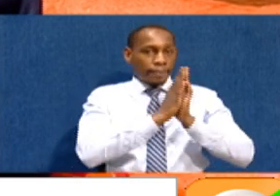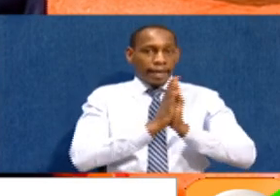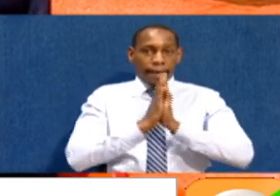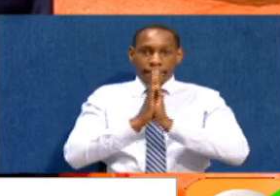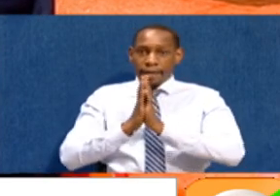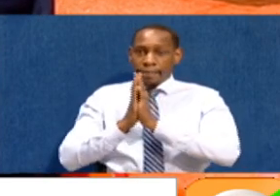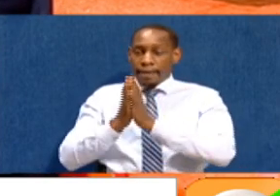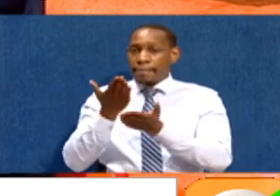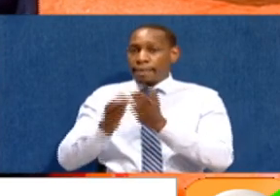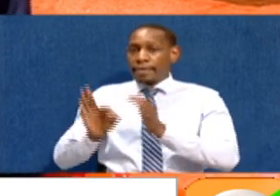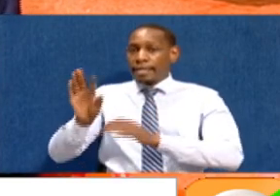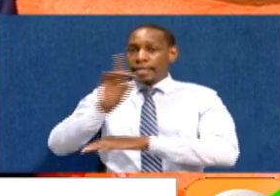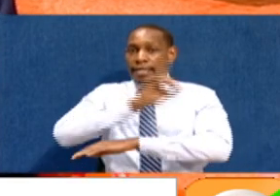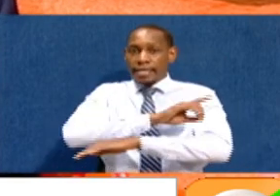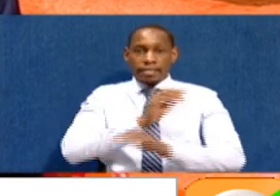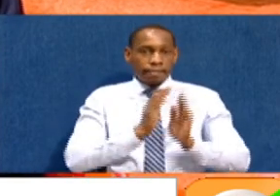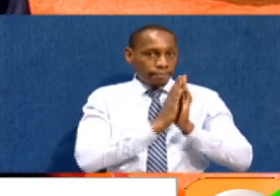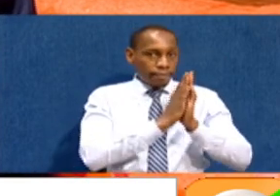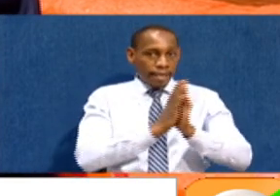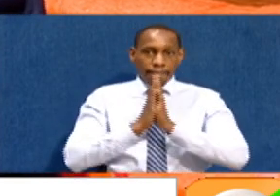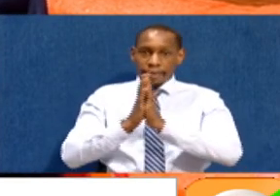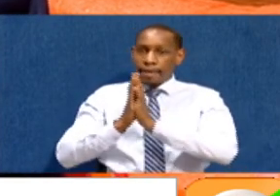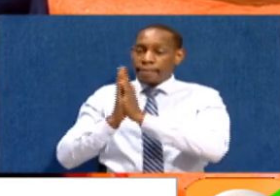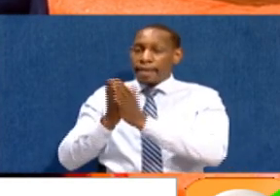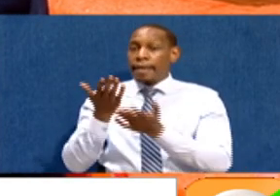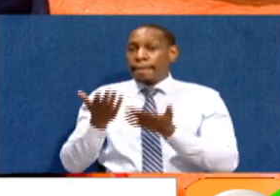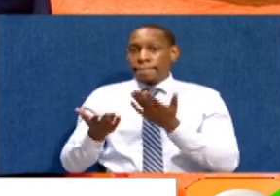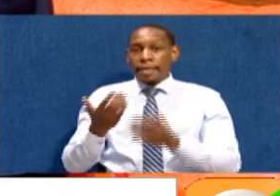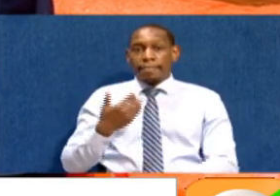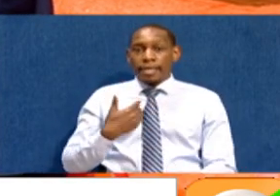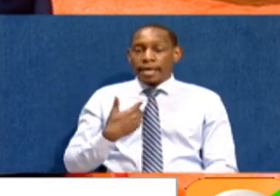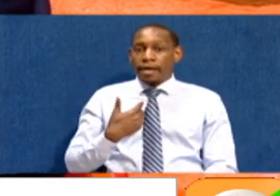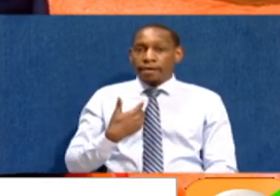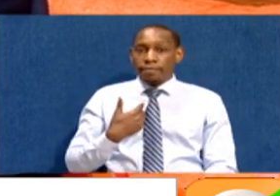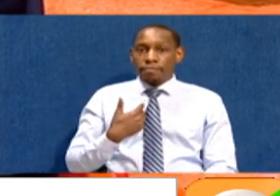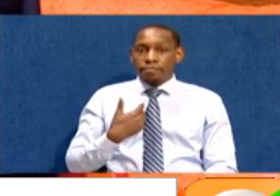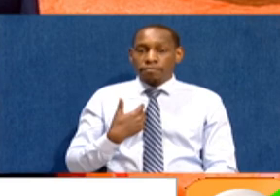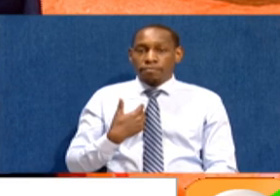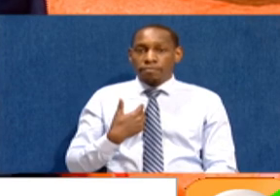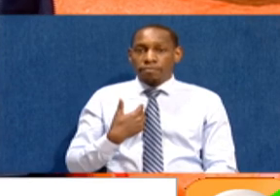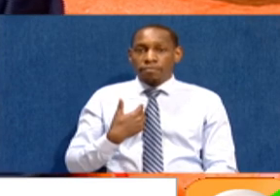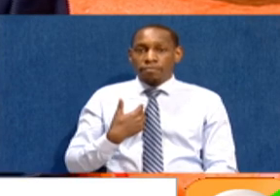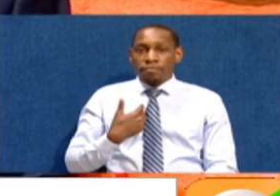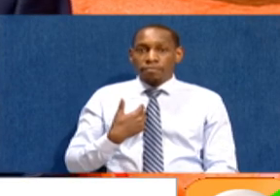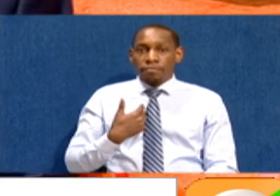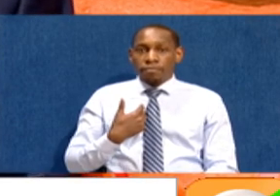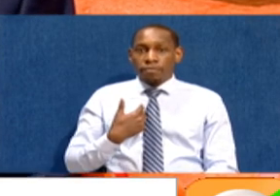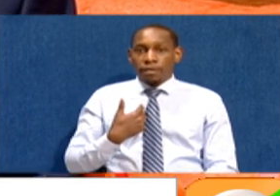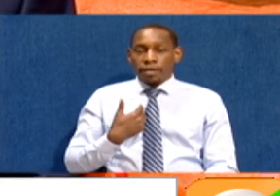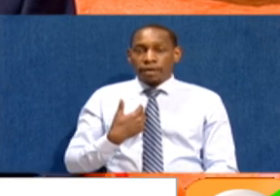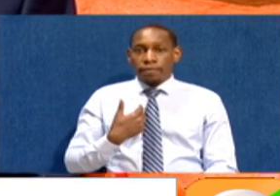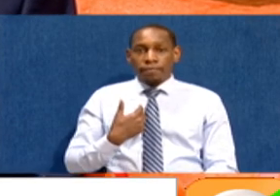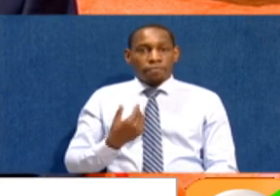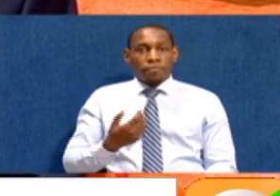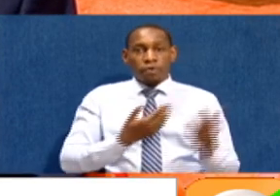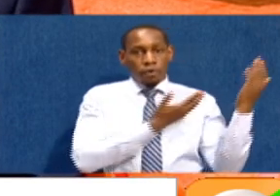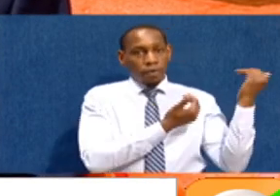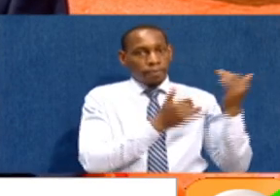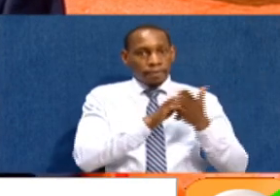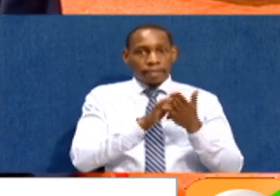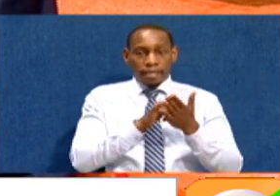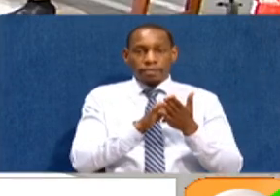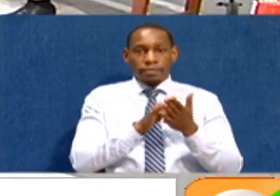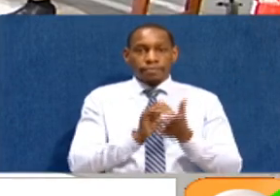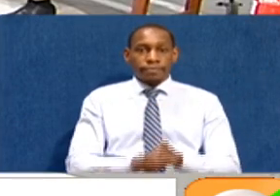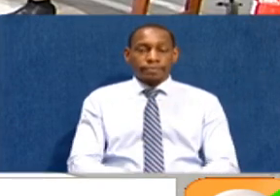of those 3 days of prayer, we are going to receive an epiphany, which will then give us the way forward.